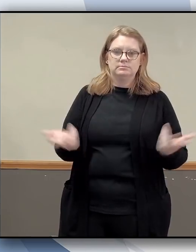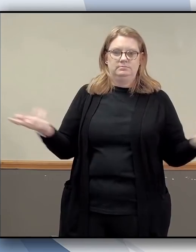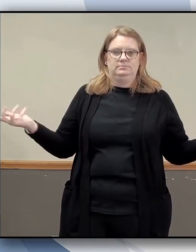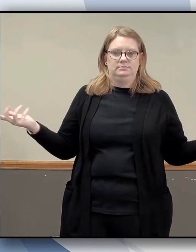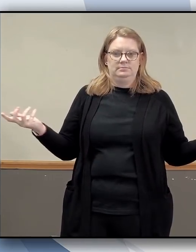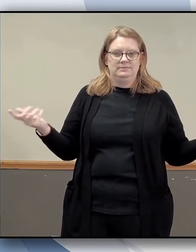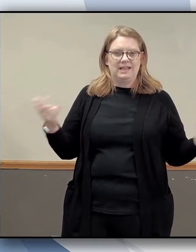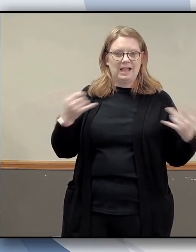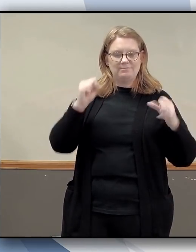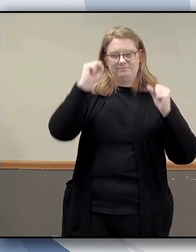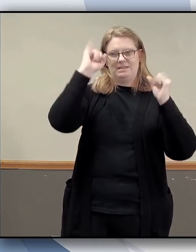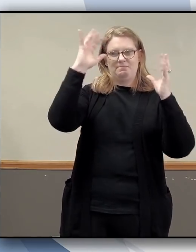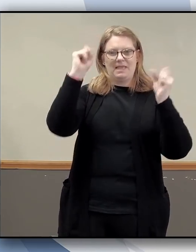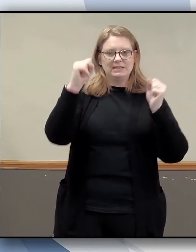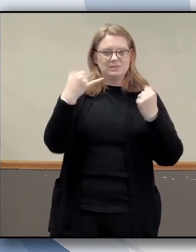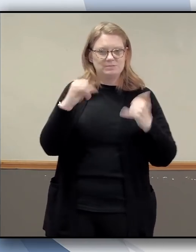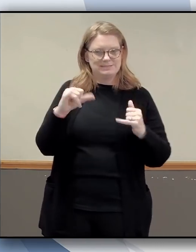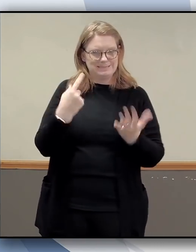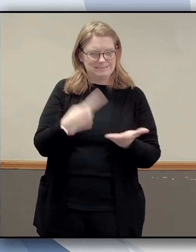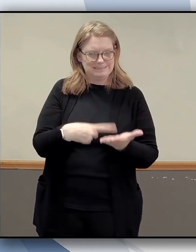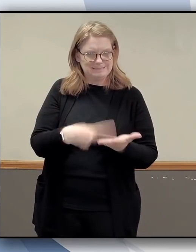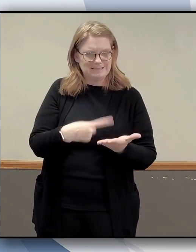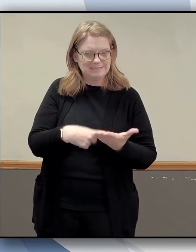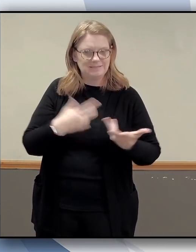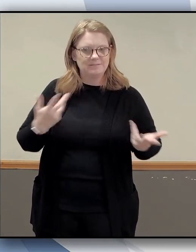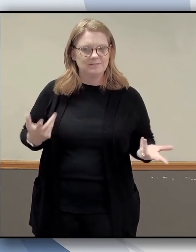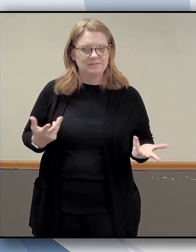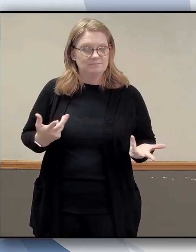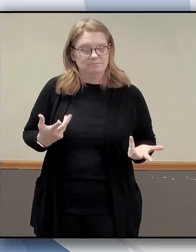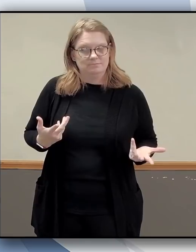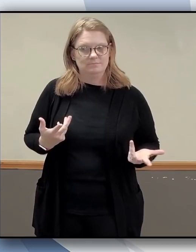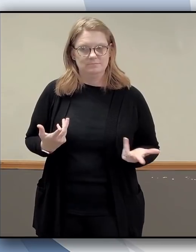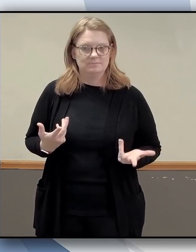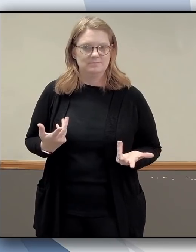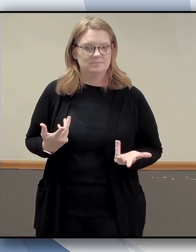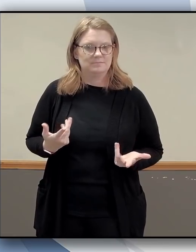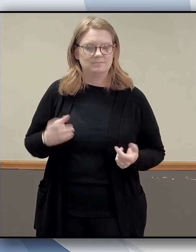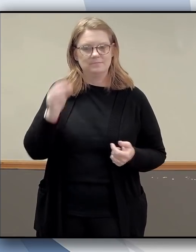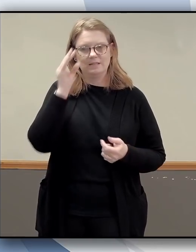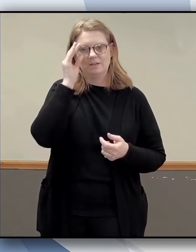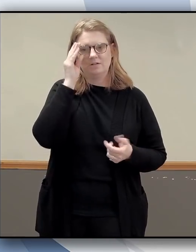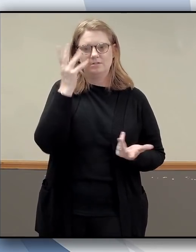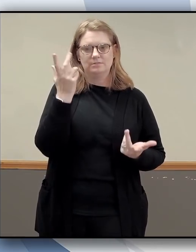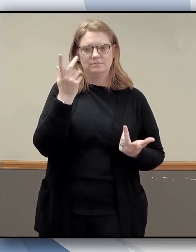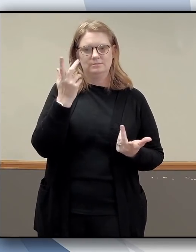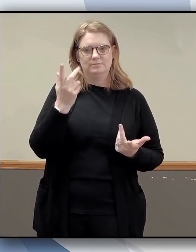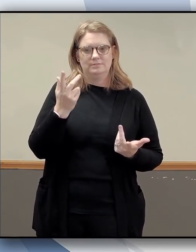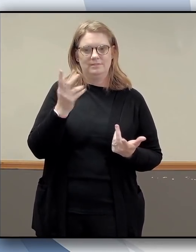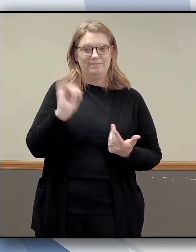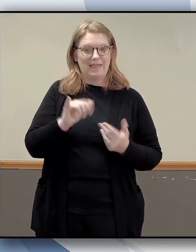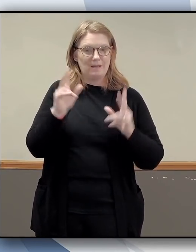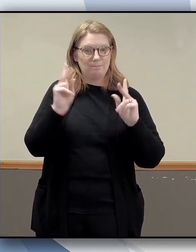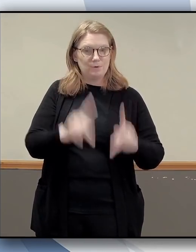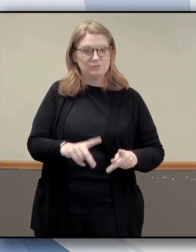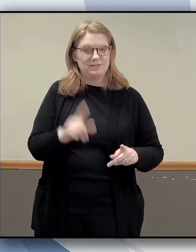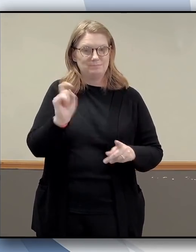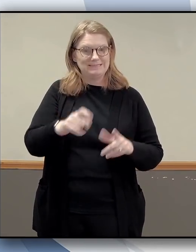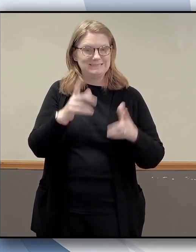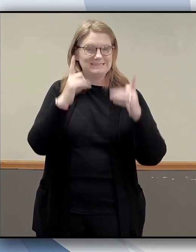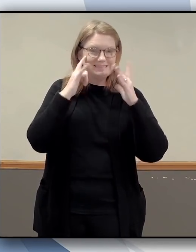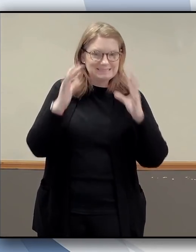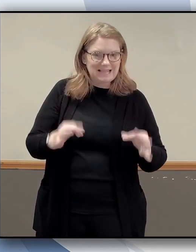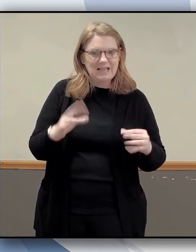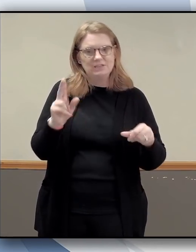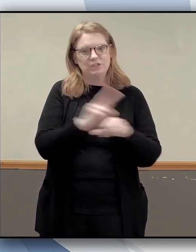amazed that we're still having this debate because there is no other way to get someone to wear a mask other than for that person to choose to do that. And if a